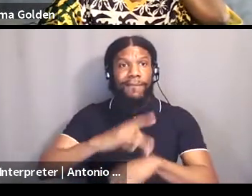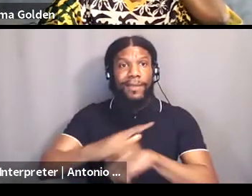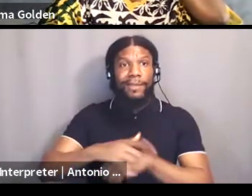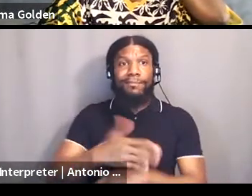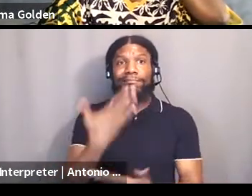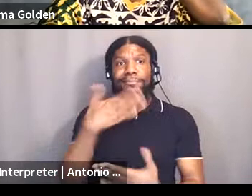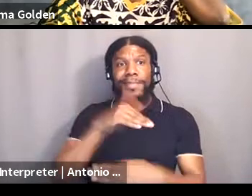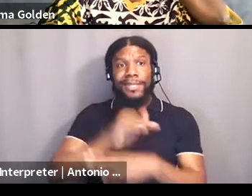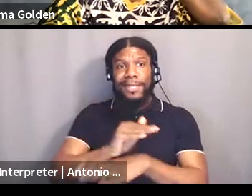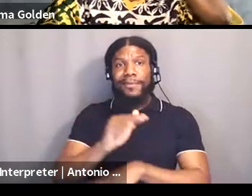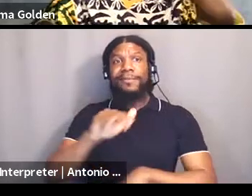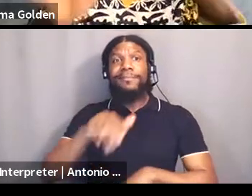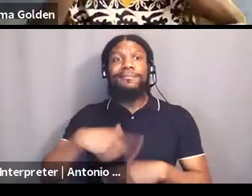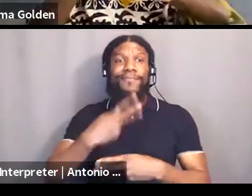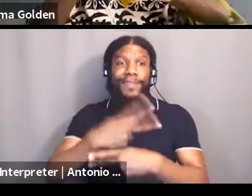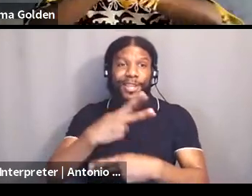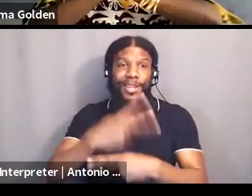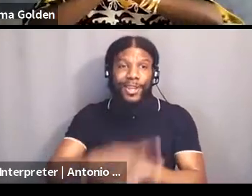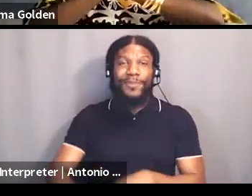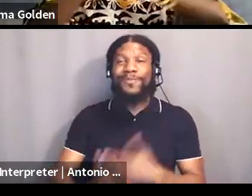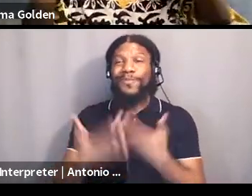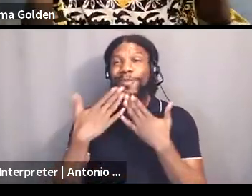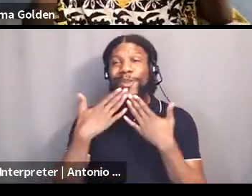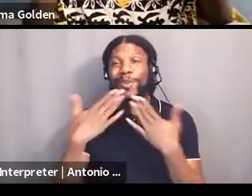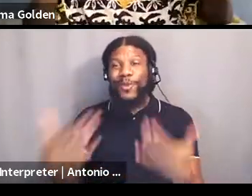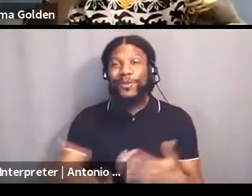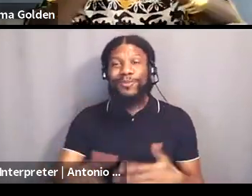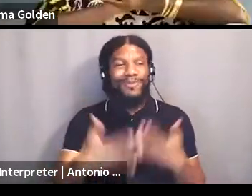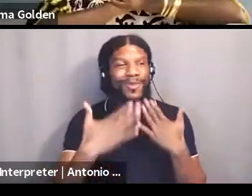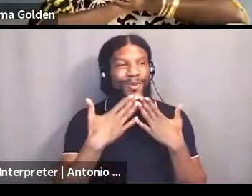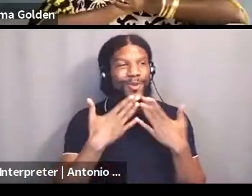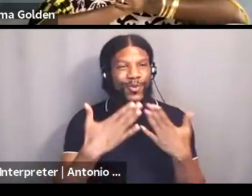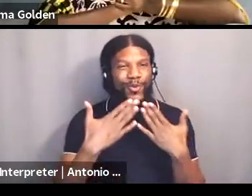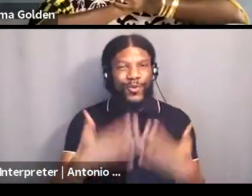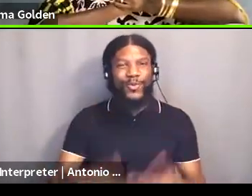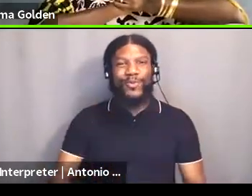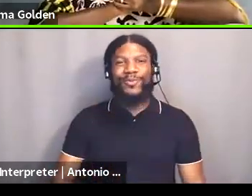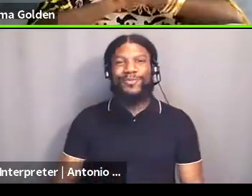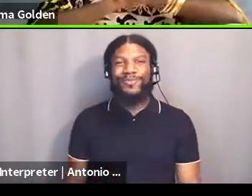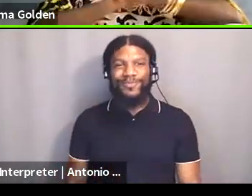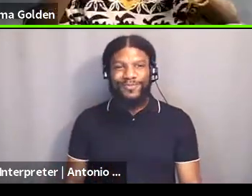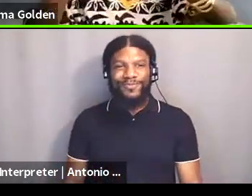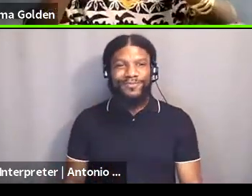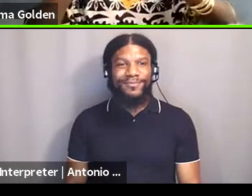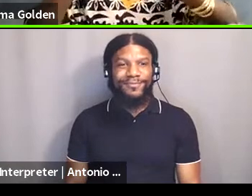care. Thank you all. Thelma, thank you all. Thank you all. Thank you.